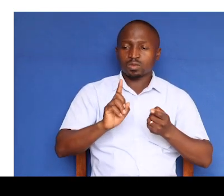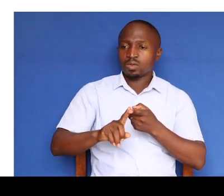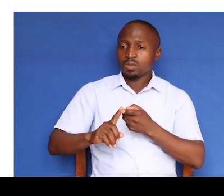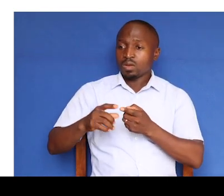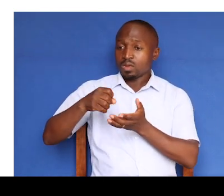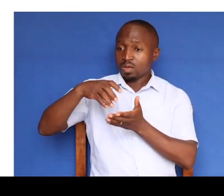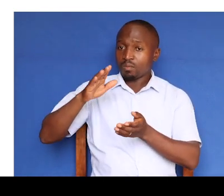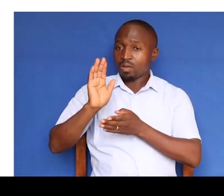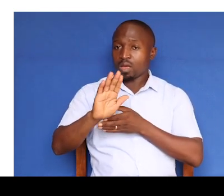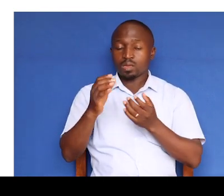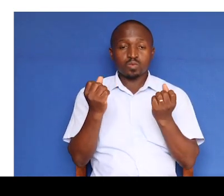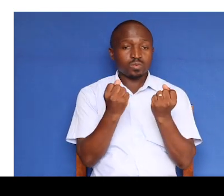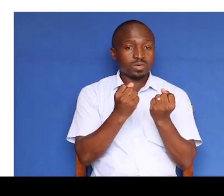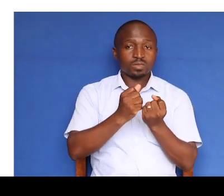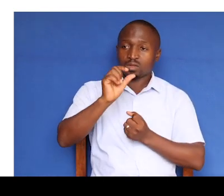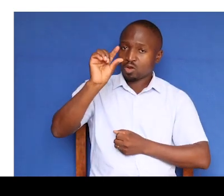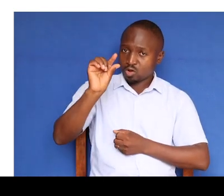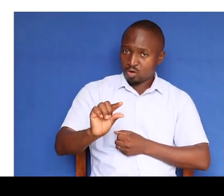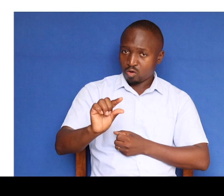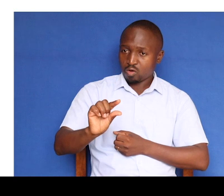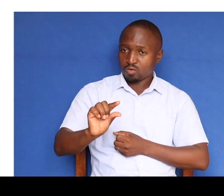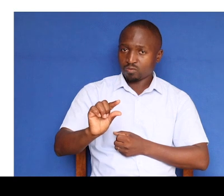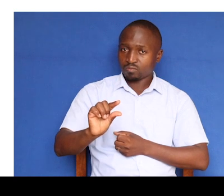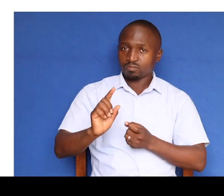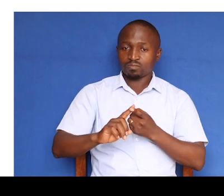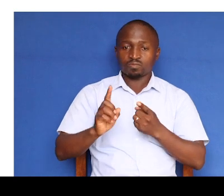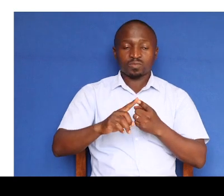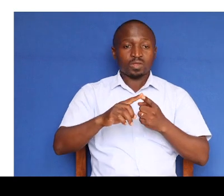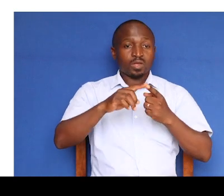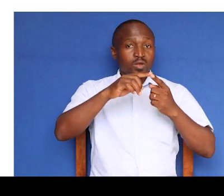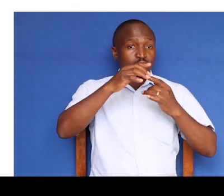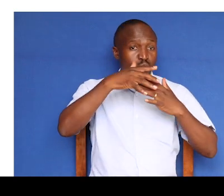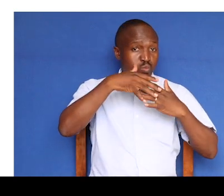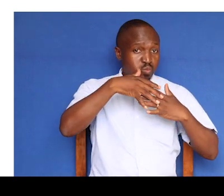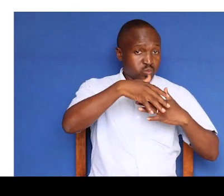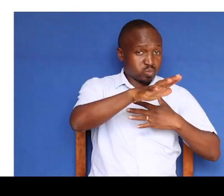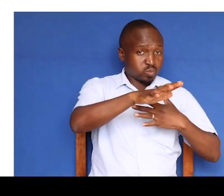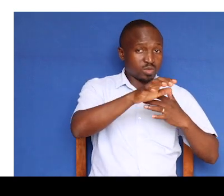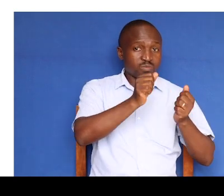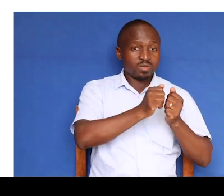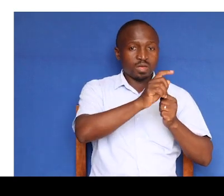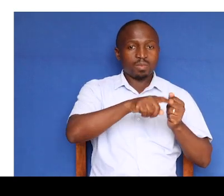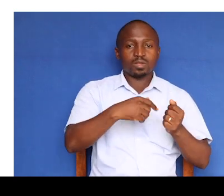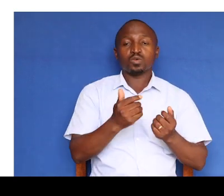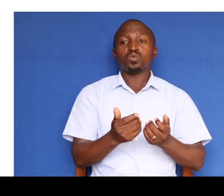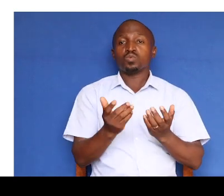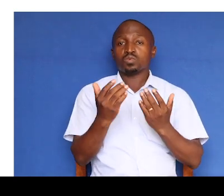opportunity cost of produce is lower, and imports the commodity which opportunity cost is